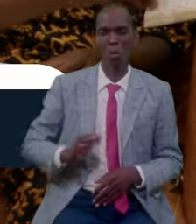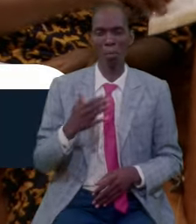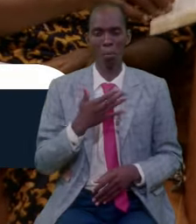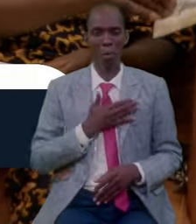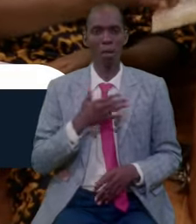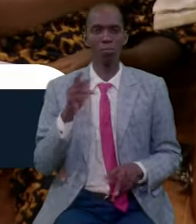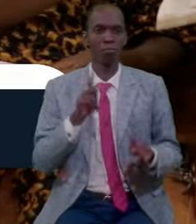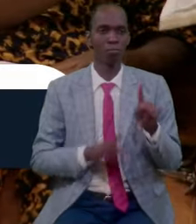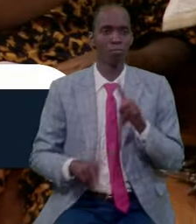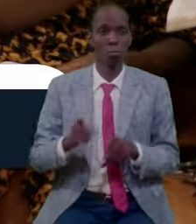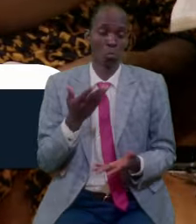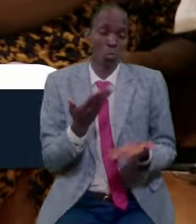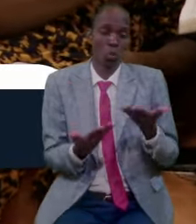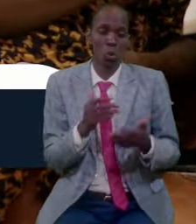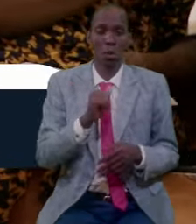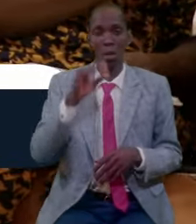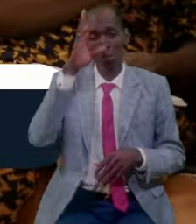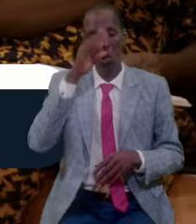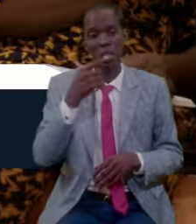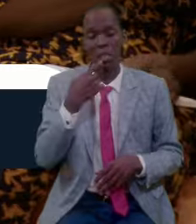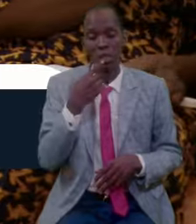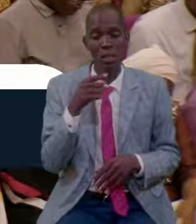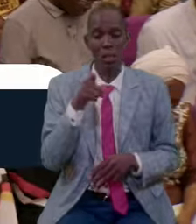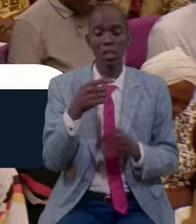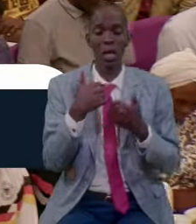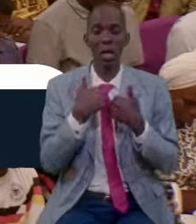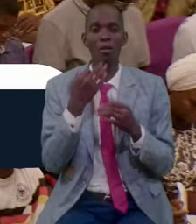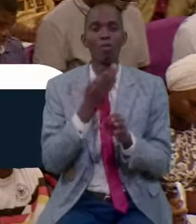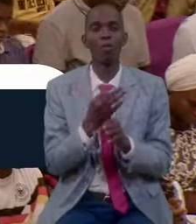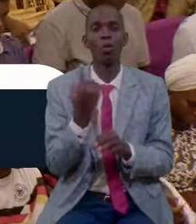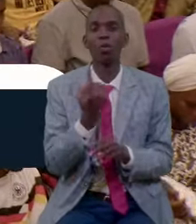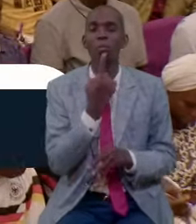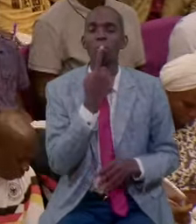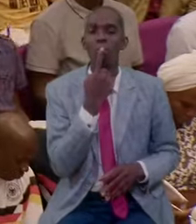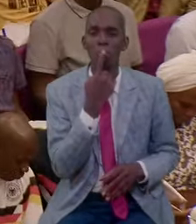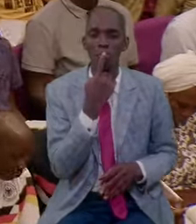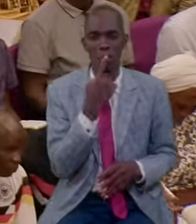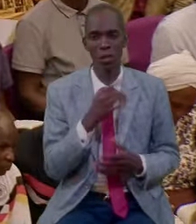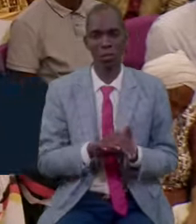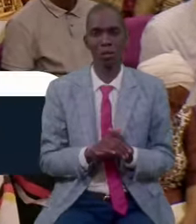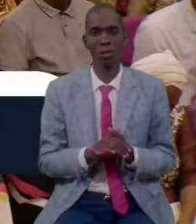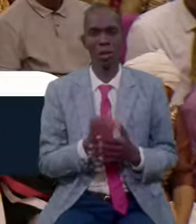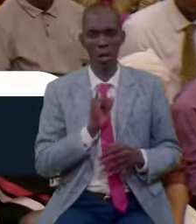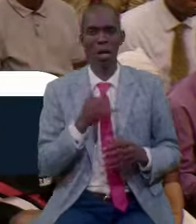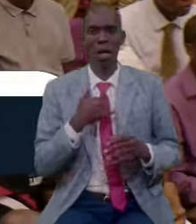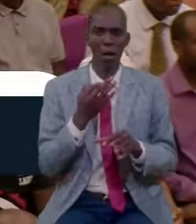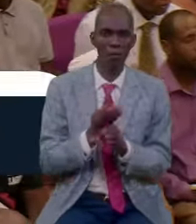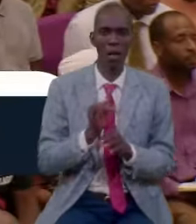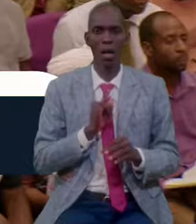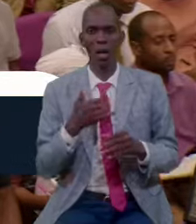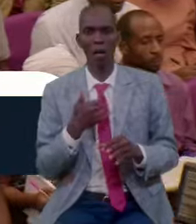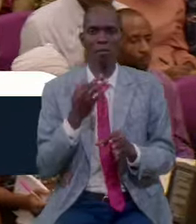man say he has faith, watch of mouth. Just, I have